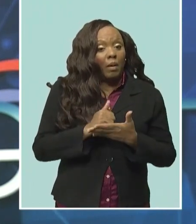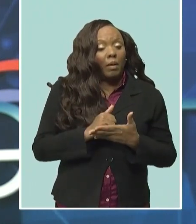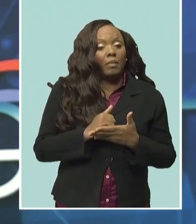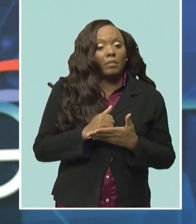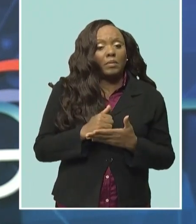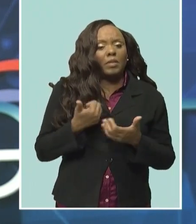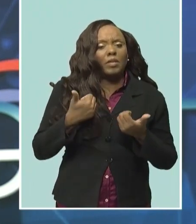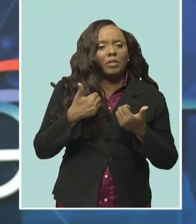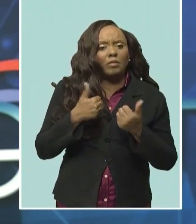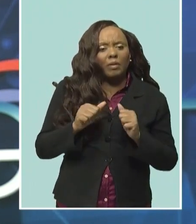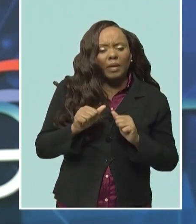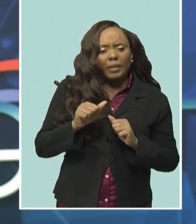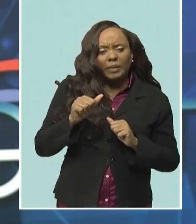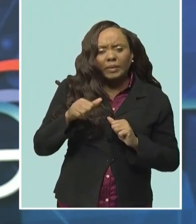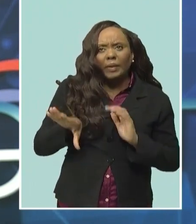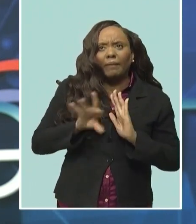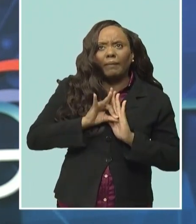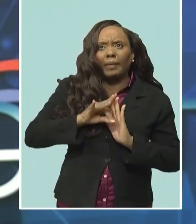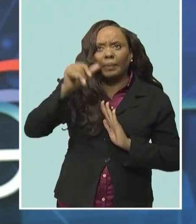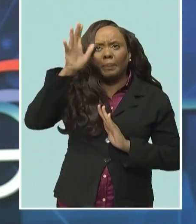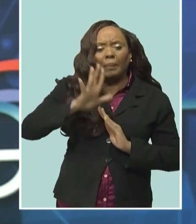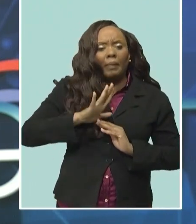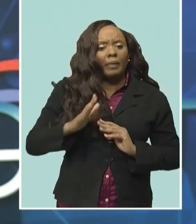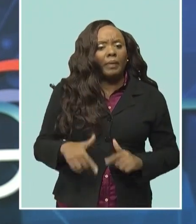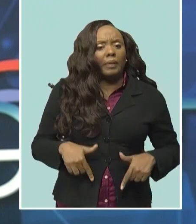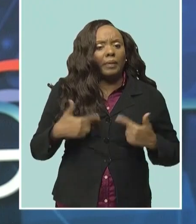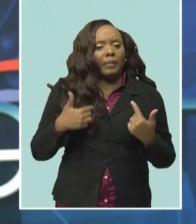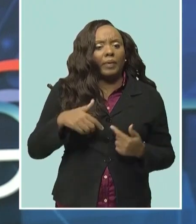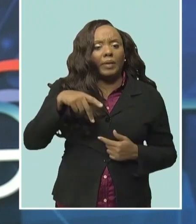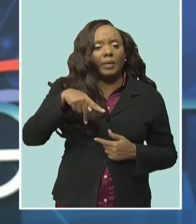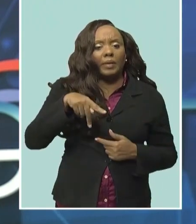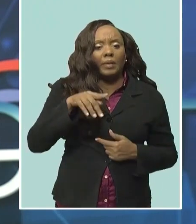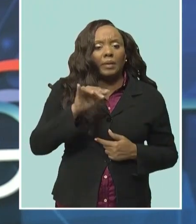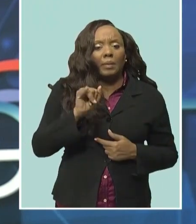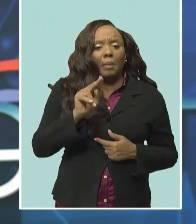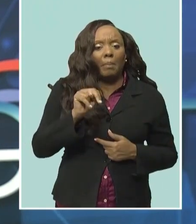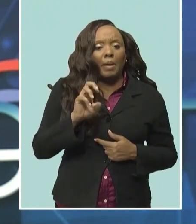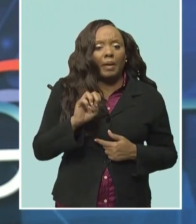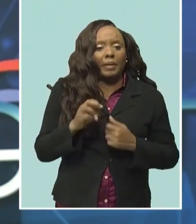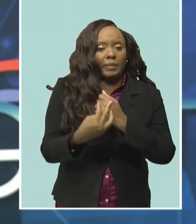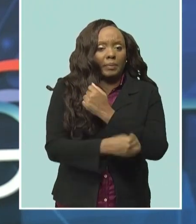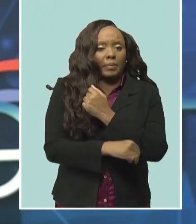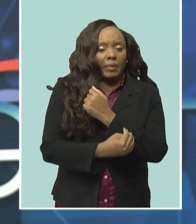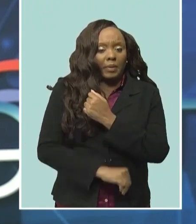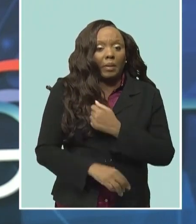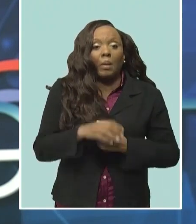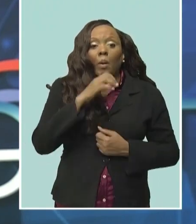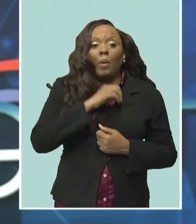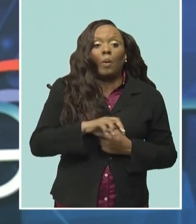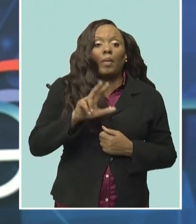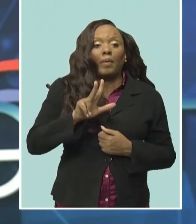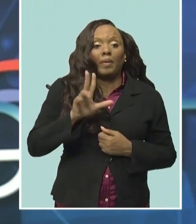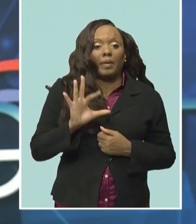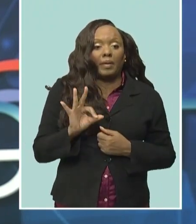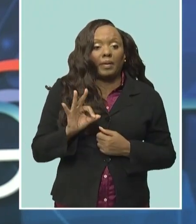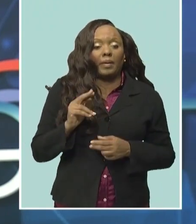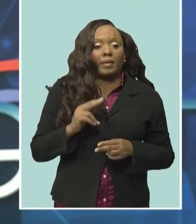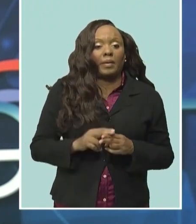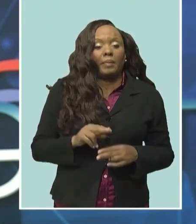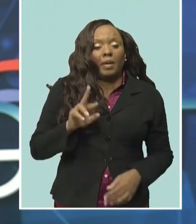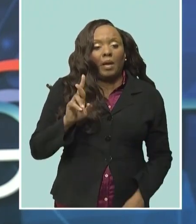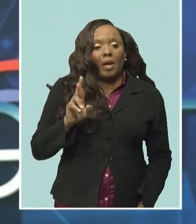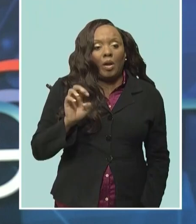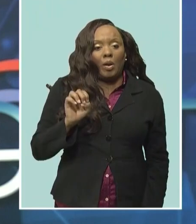in locating a missing man from the Pine, St. Michael. They say 39-year-old Renison Graves of number